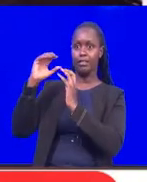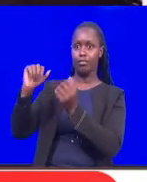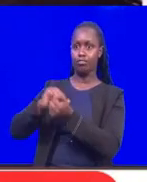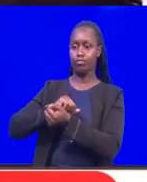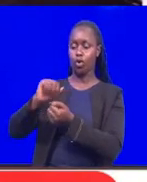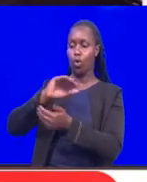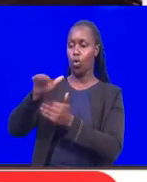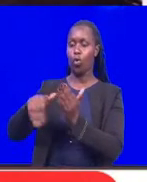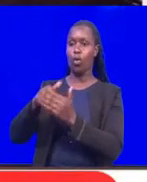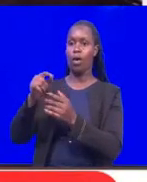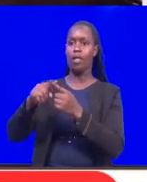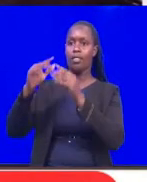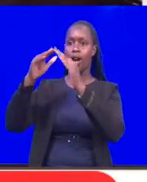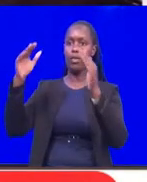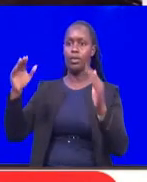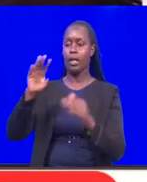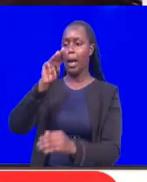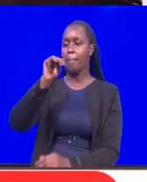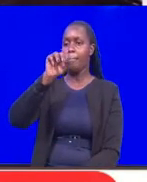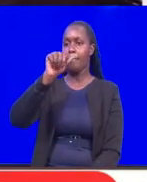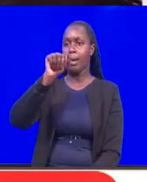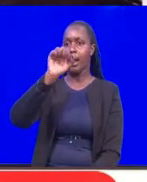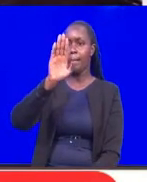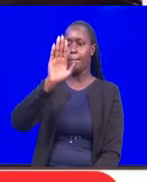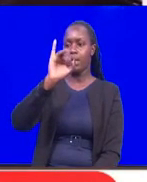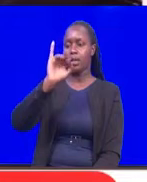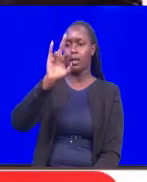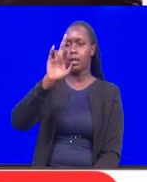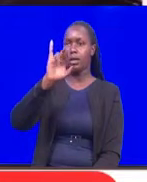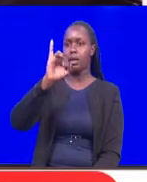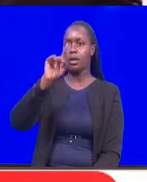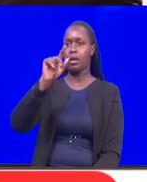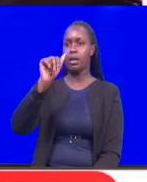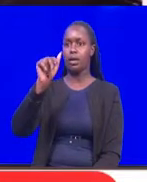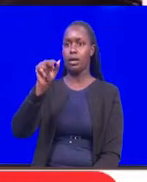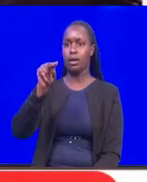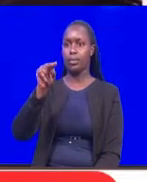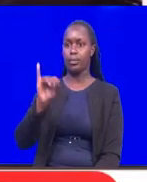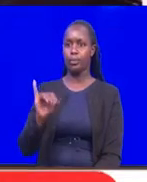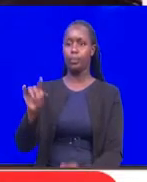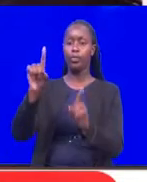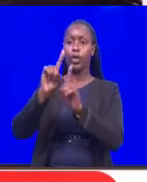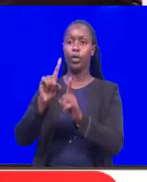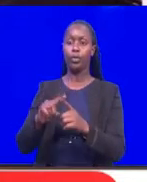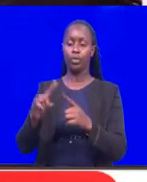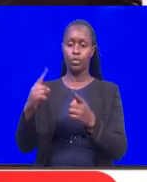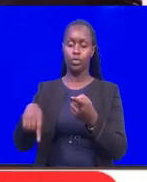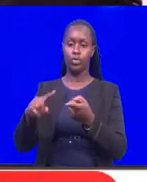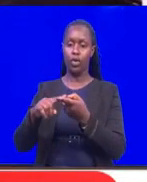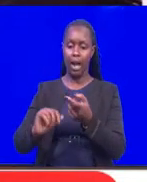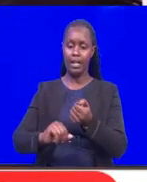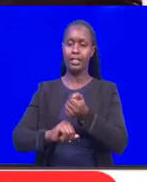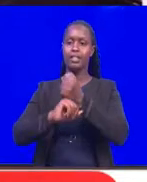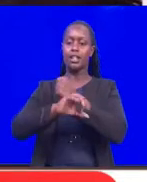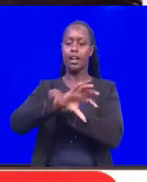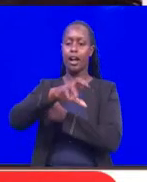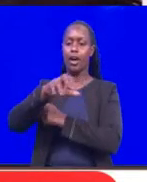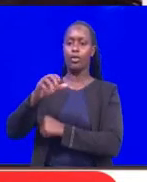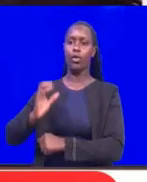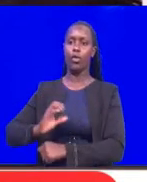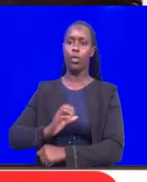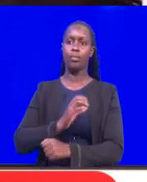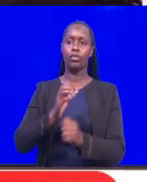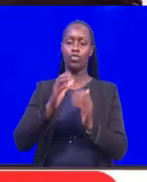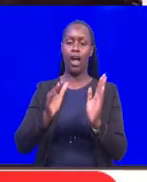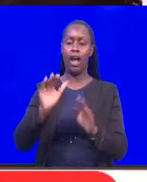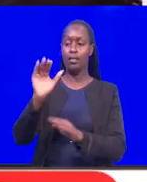Mabirikani area of Kilifi. Elsewhere in Narok County, Assistant County Commissioner Abdishakur Nasri led a group of officers